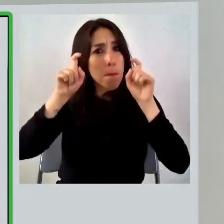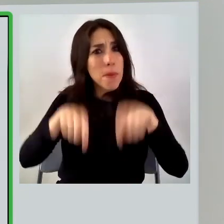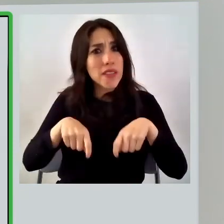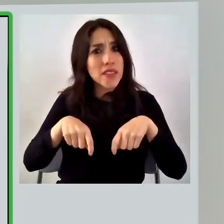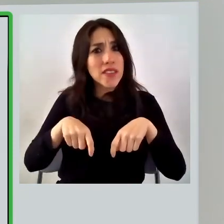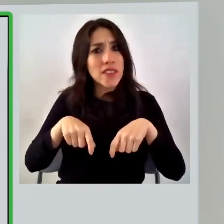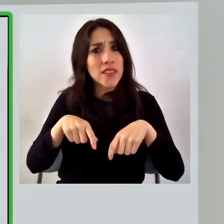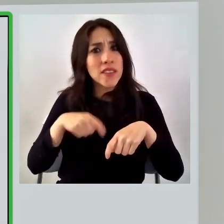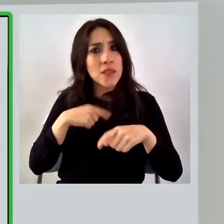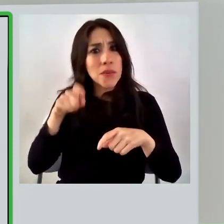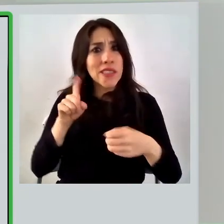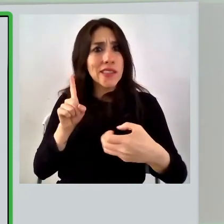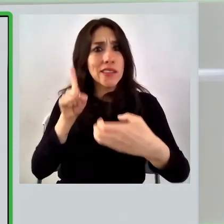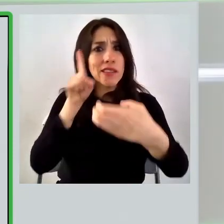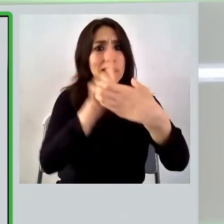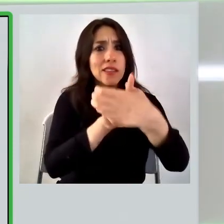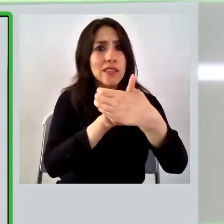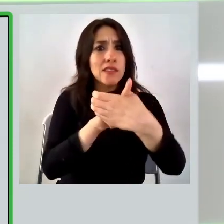with disabilities?